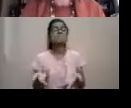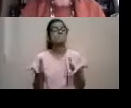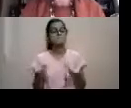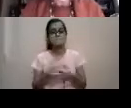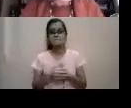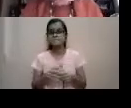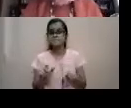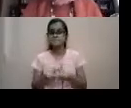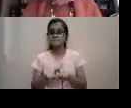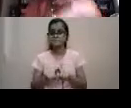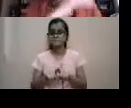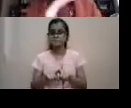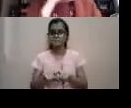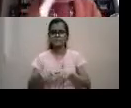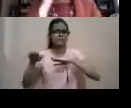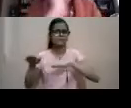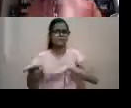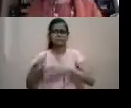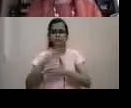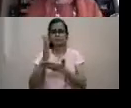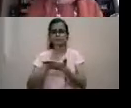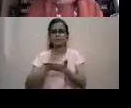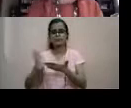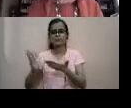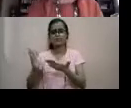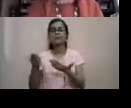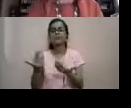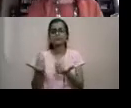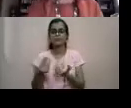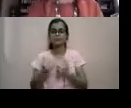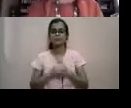our dependence on air.